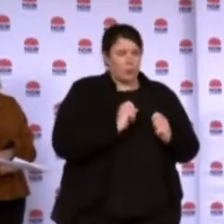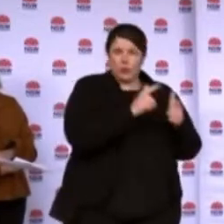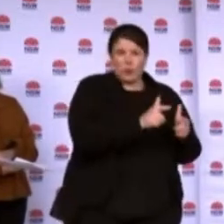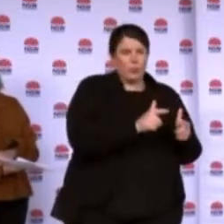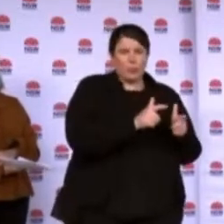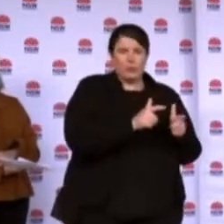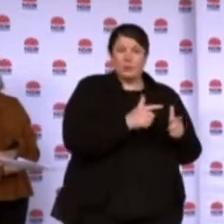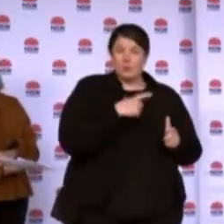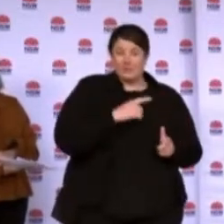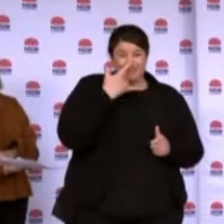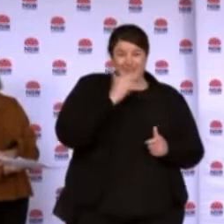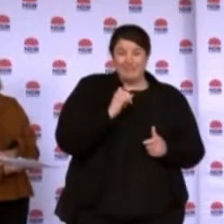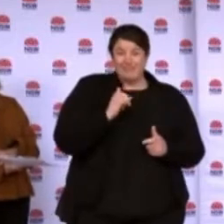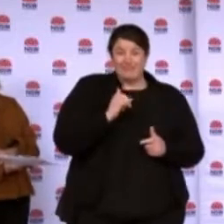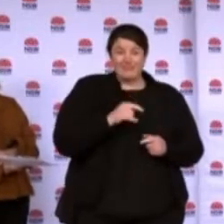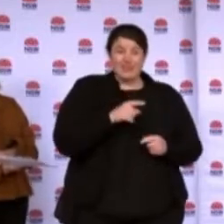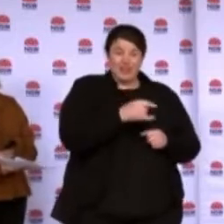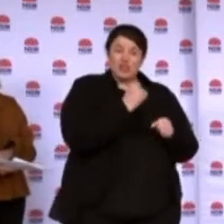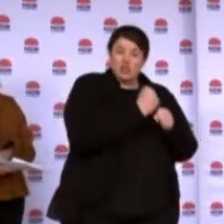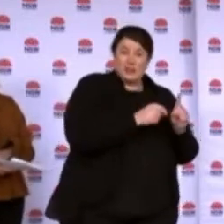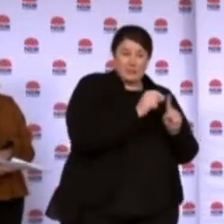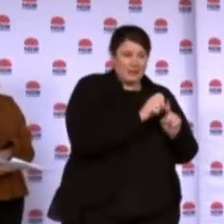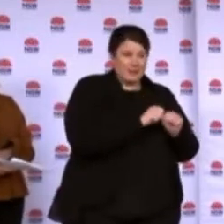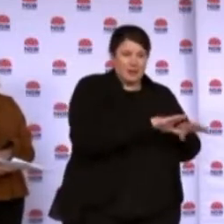because unfortunately we're seeing medical practices